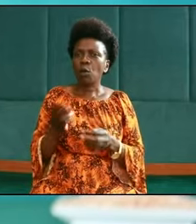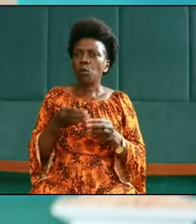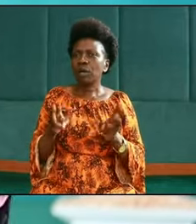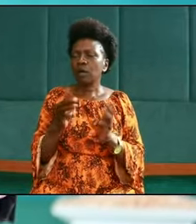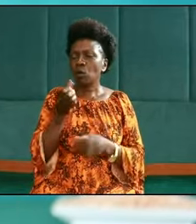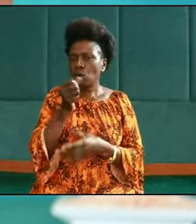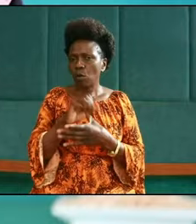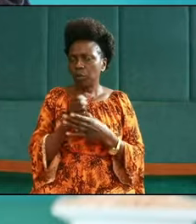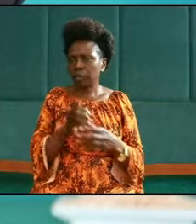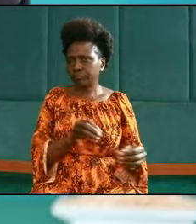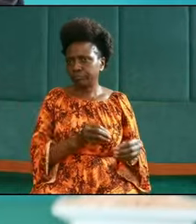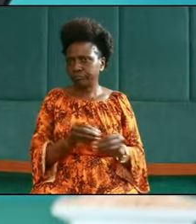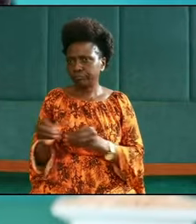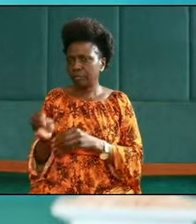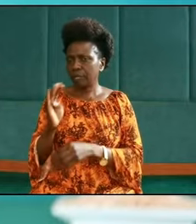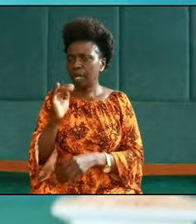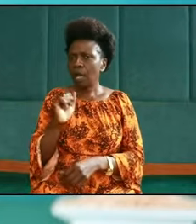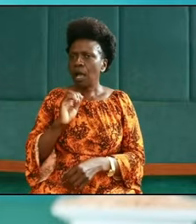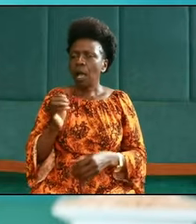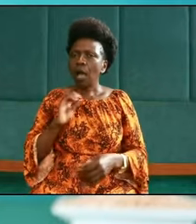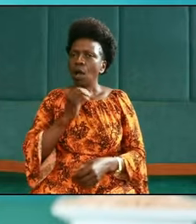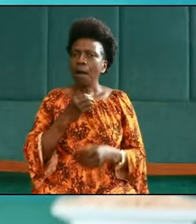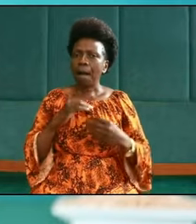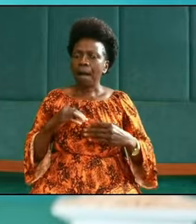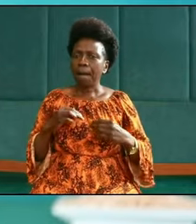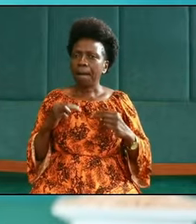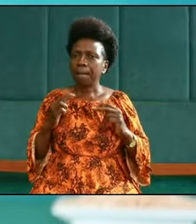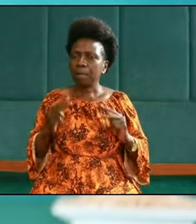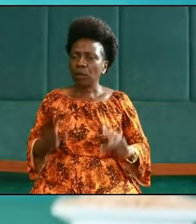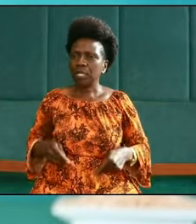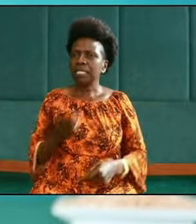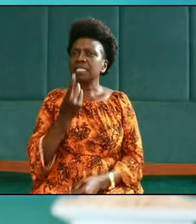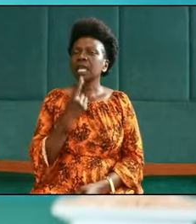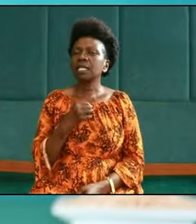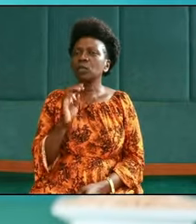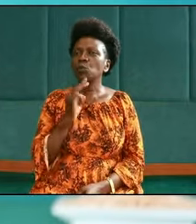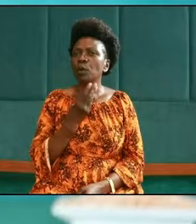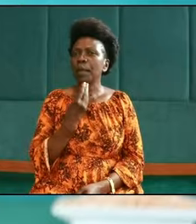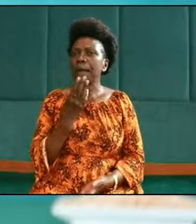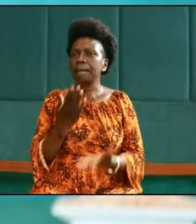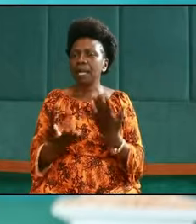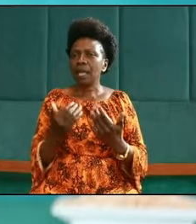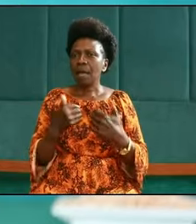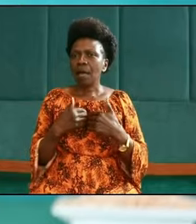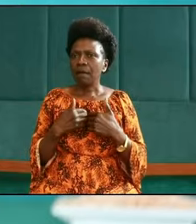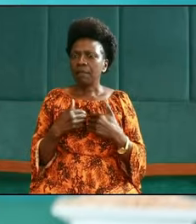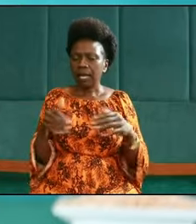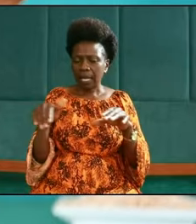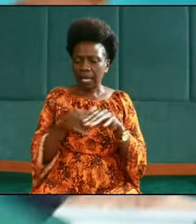by being driven by our body's desires. We may have